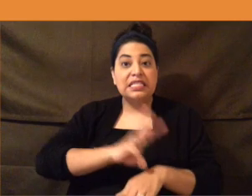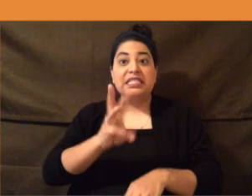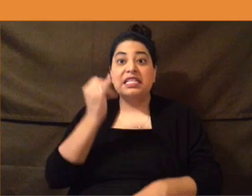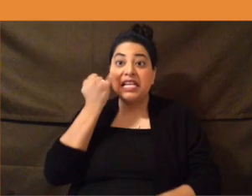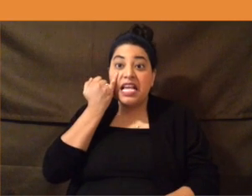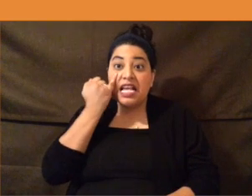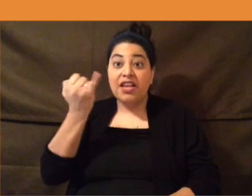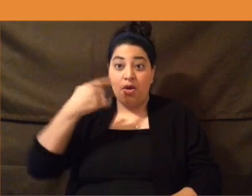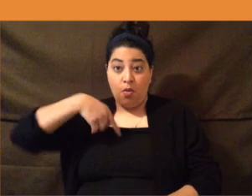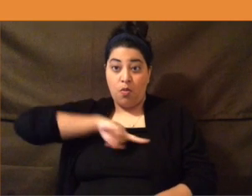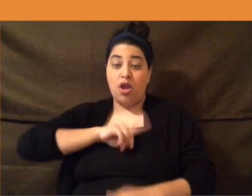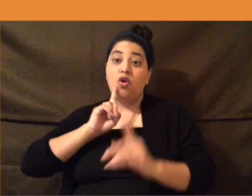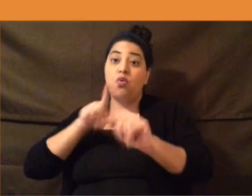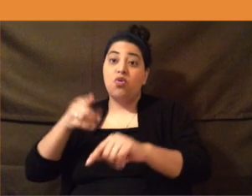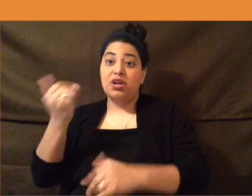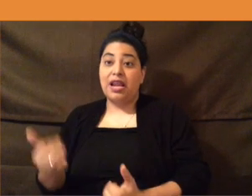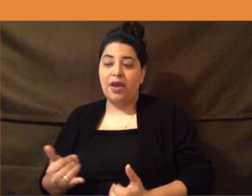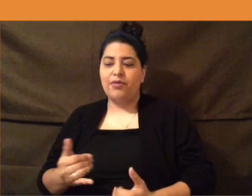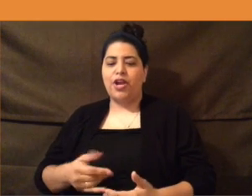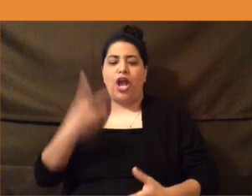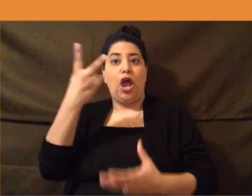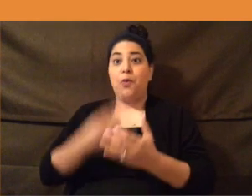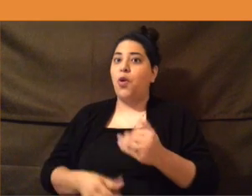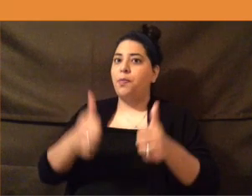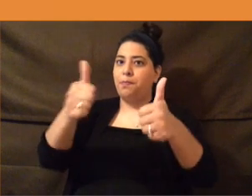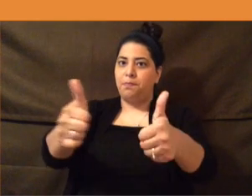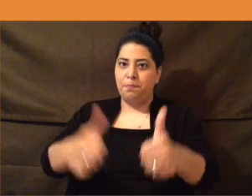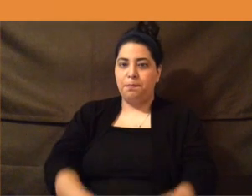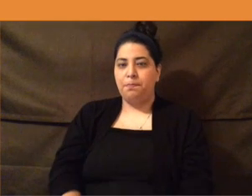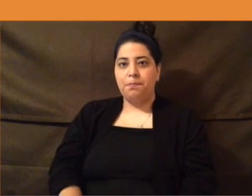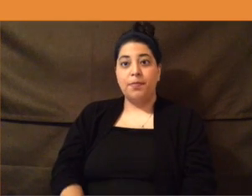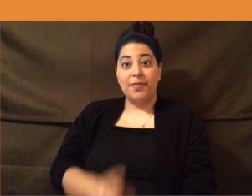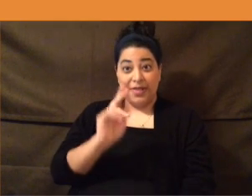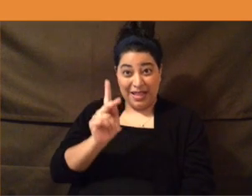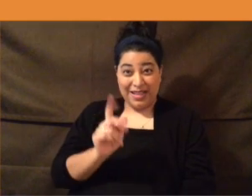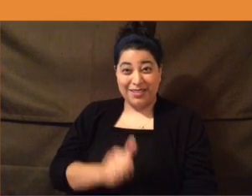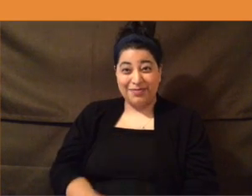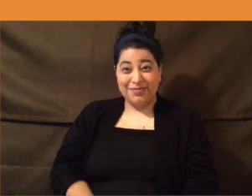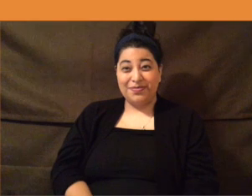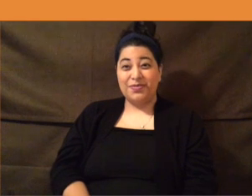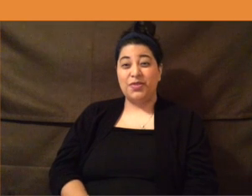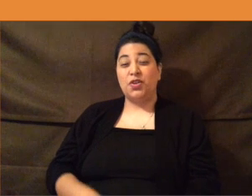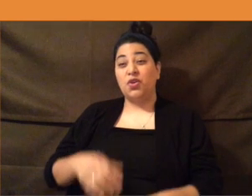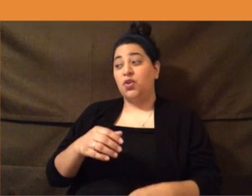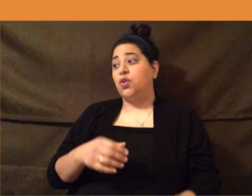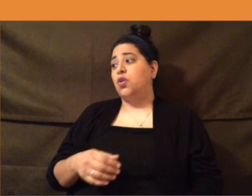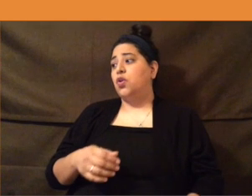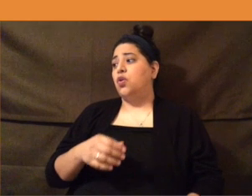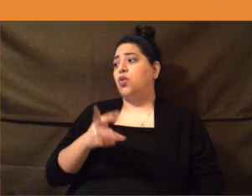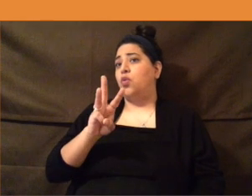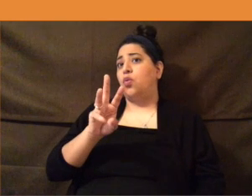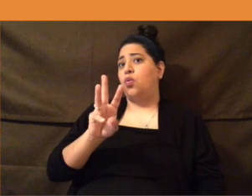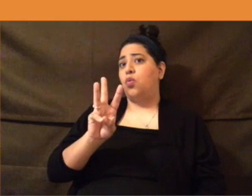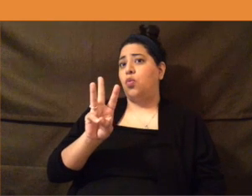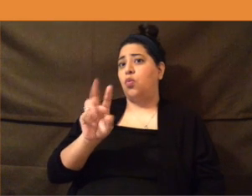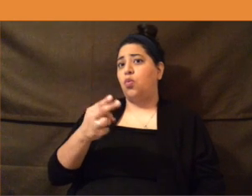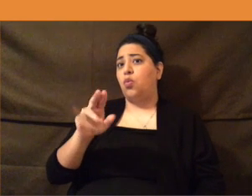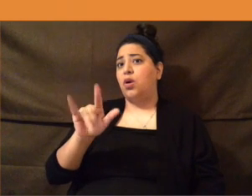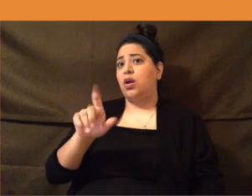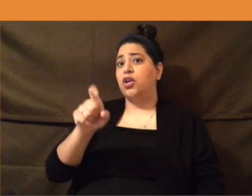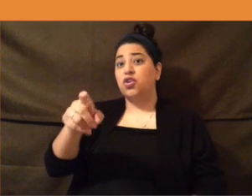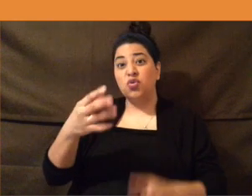o'clock if we order it now. Either one of those is okay. Okay? While you are